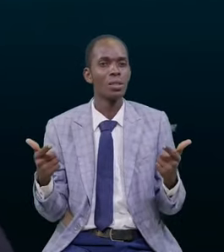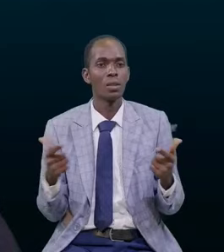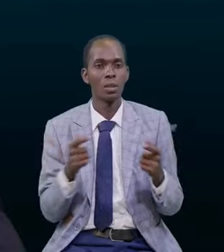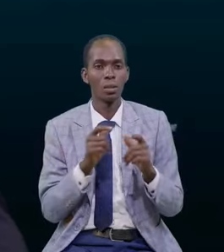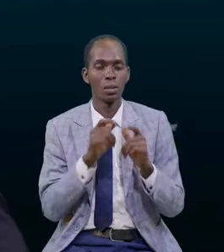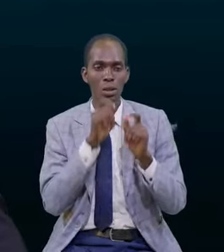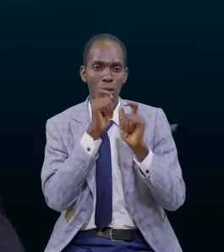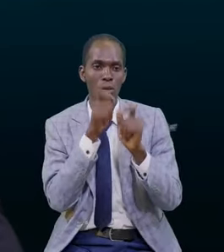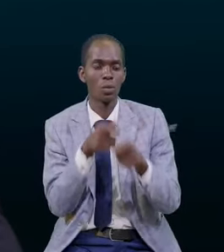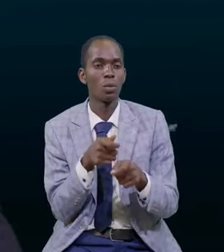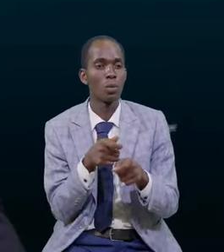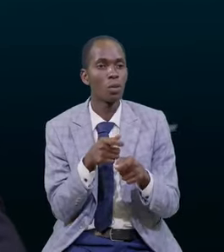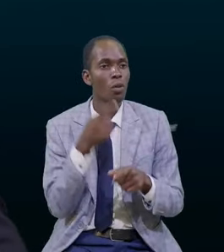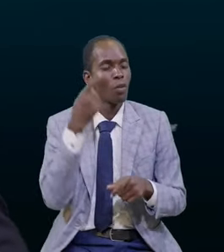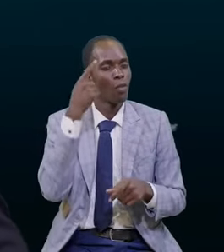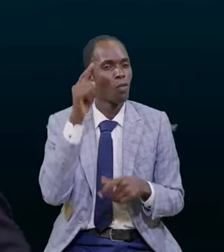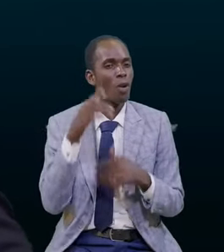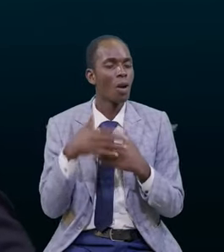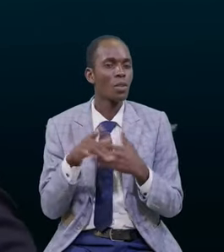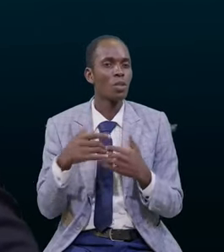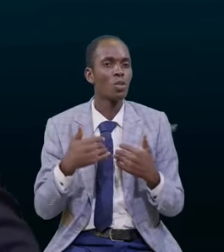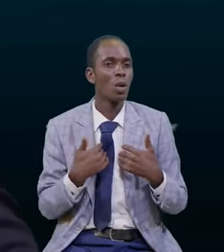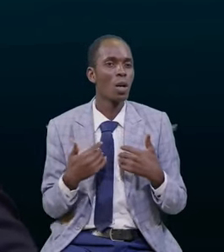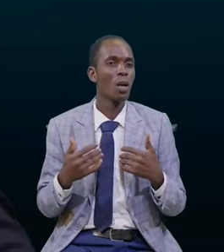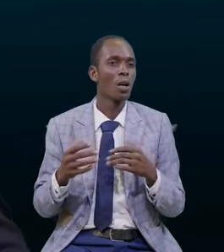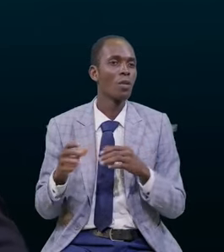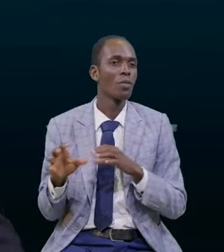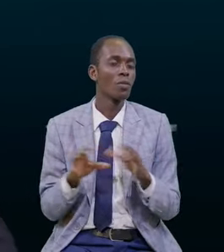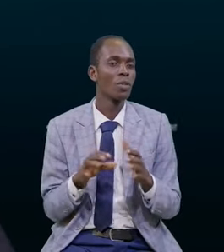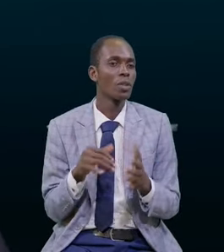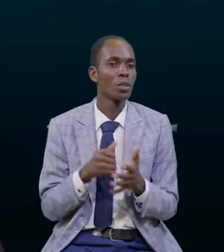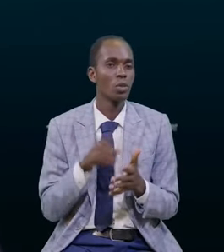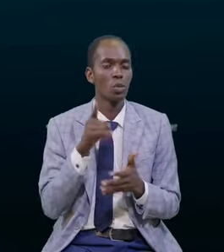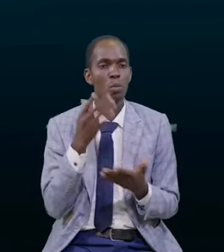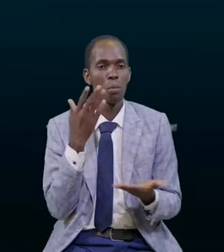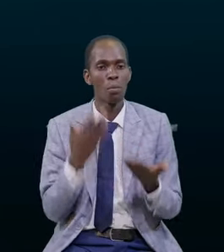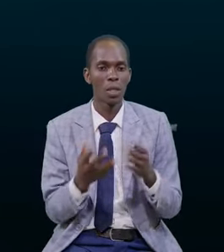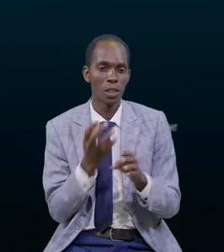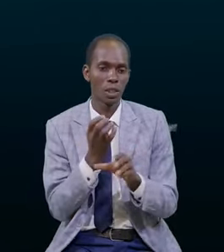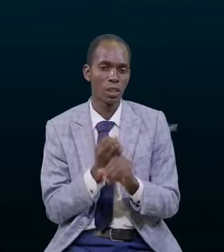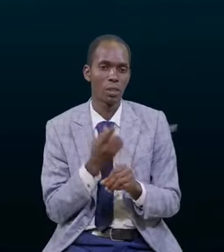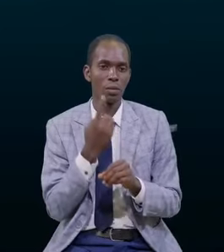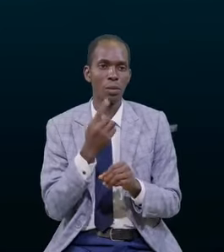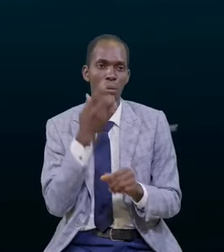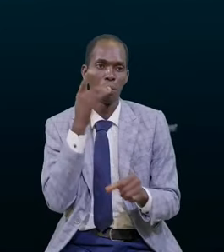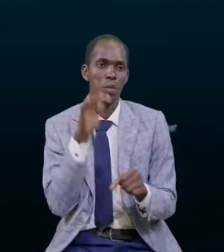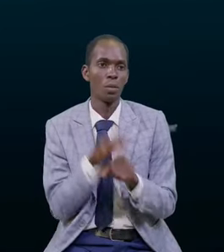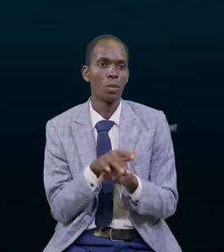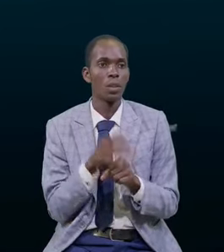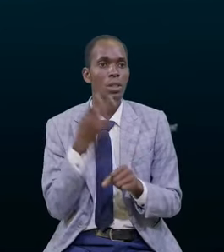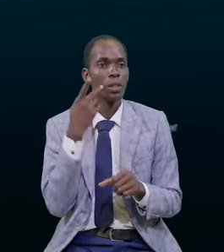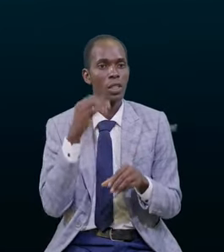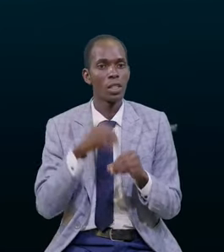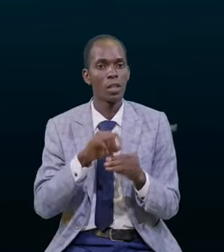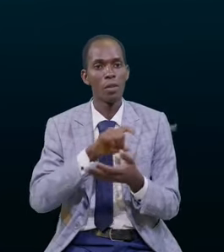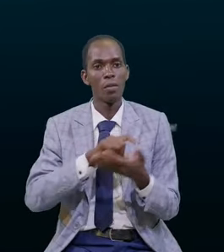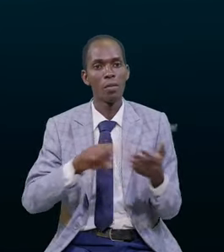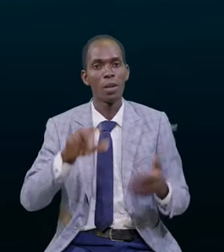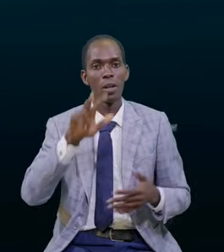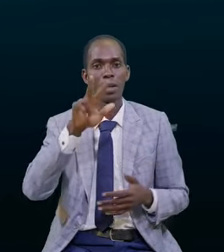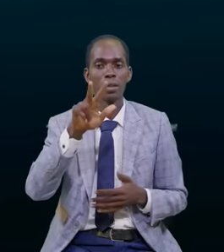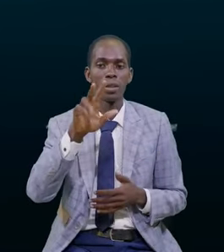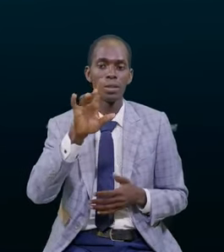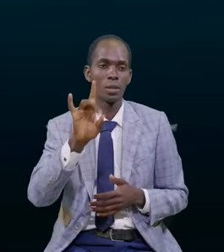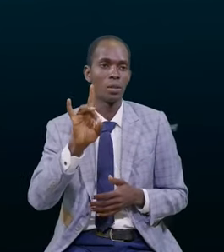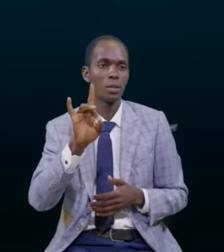that after ye have done the will of God you might receive the promise if you look at verse 38 now the just